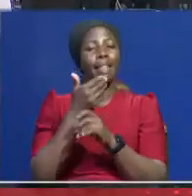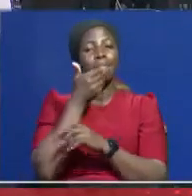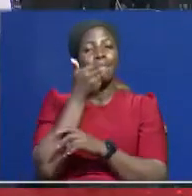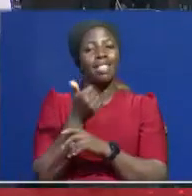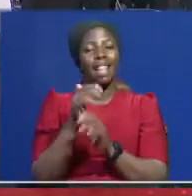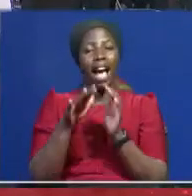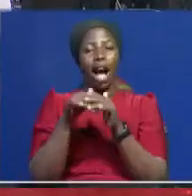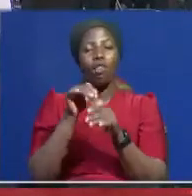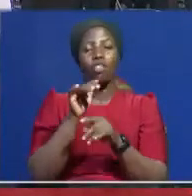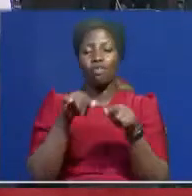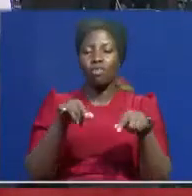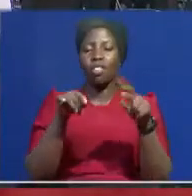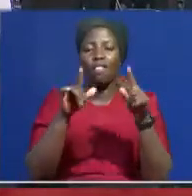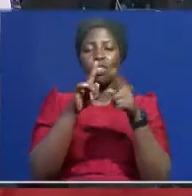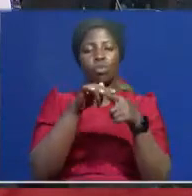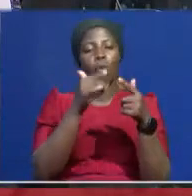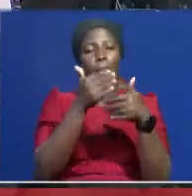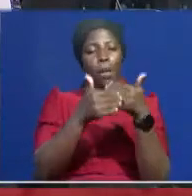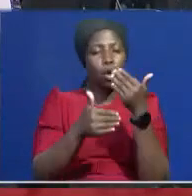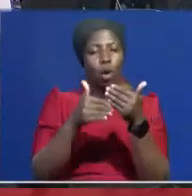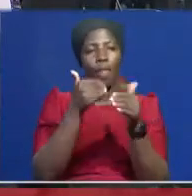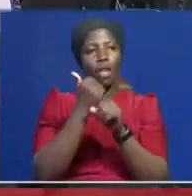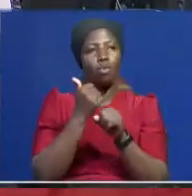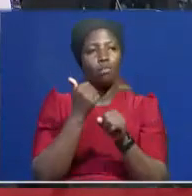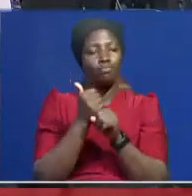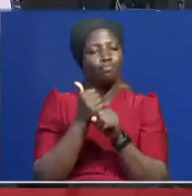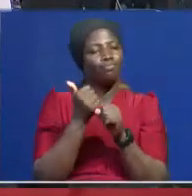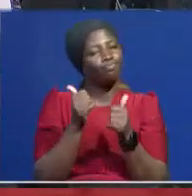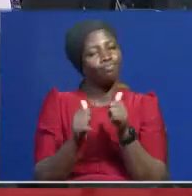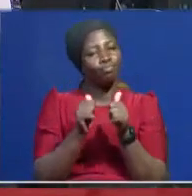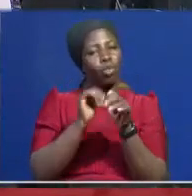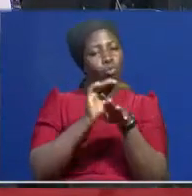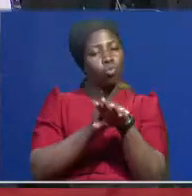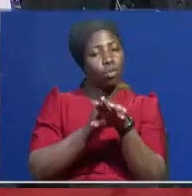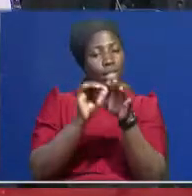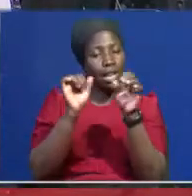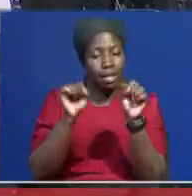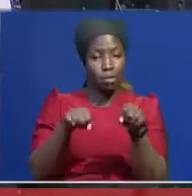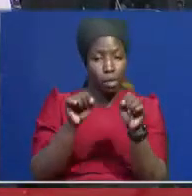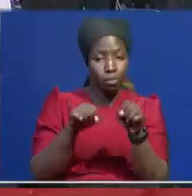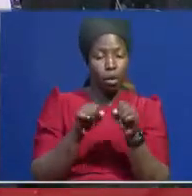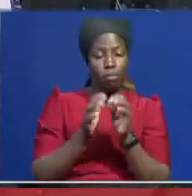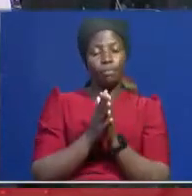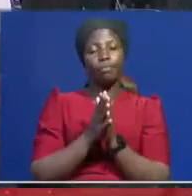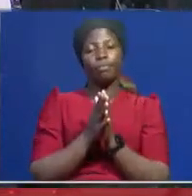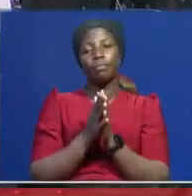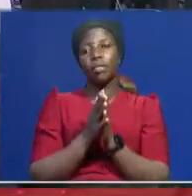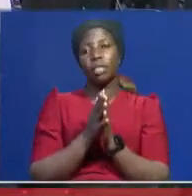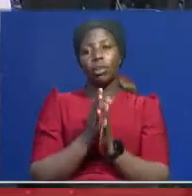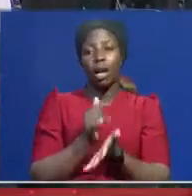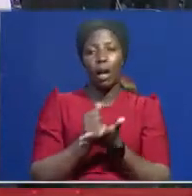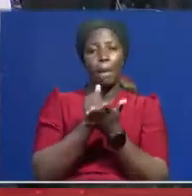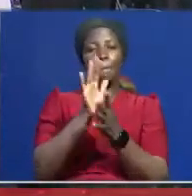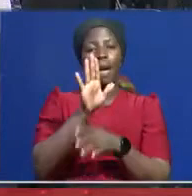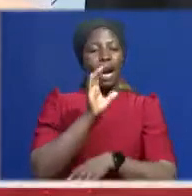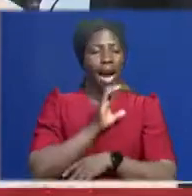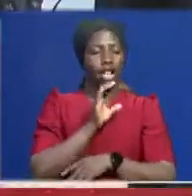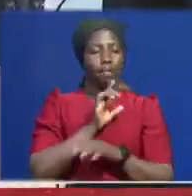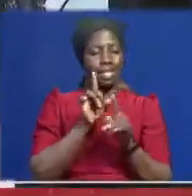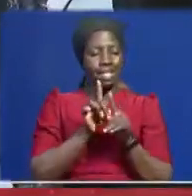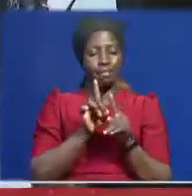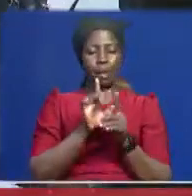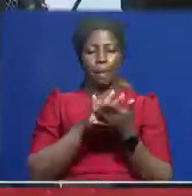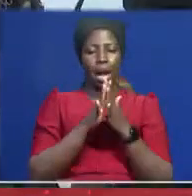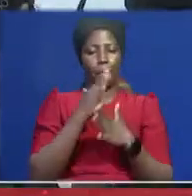yourself, to build the career as good as possible, to be of great help to your clients, and to be confident in what